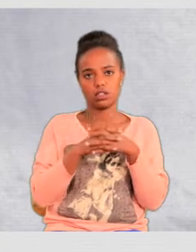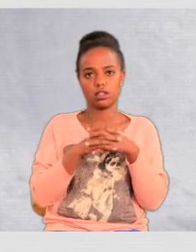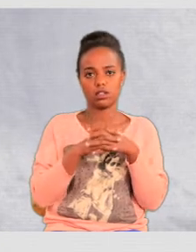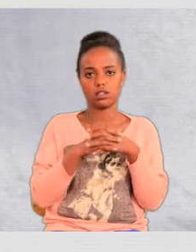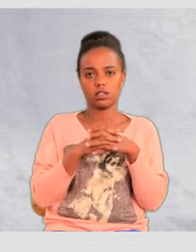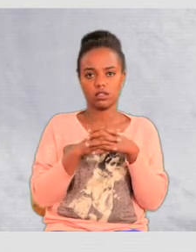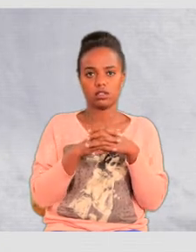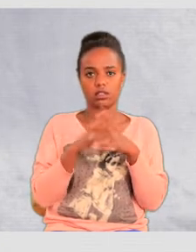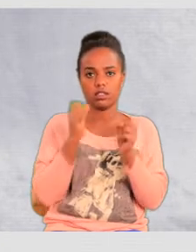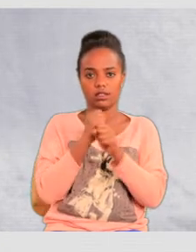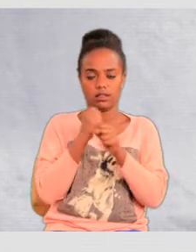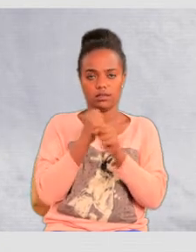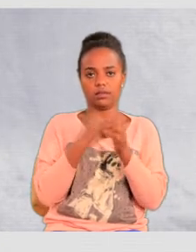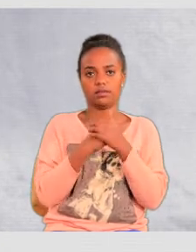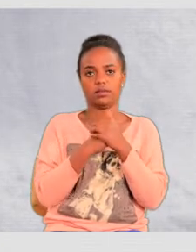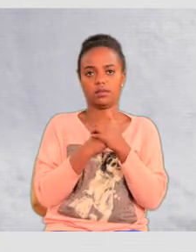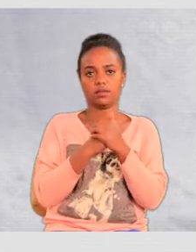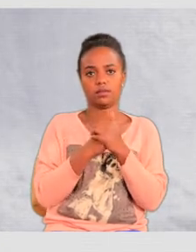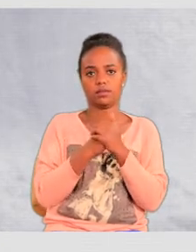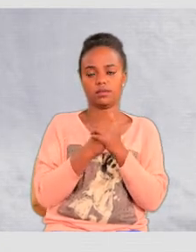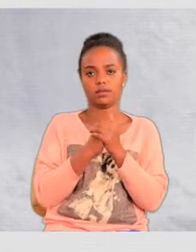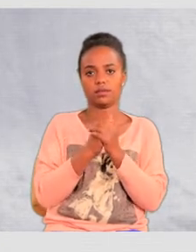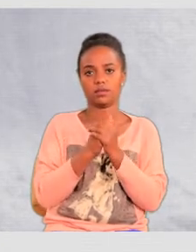solve this one.